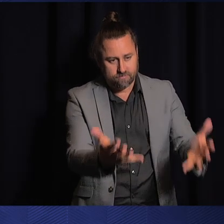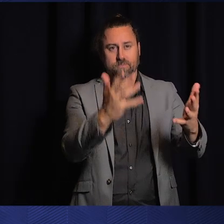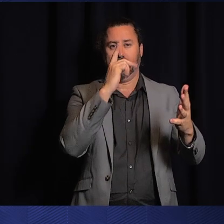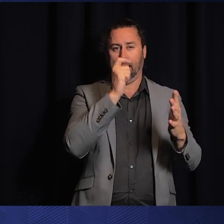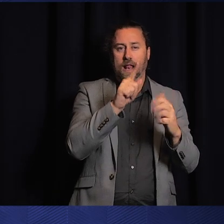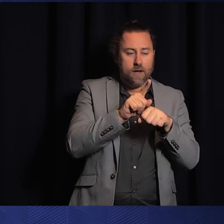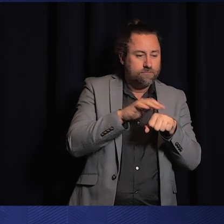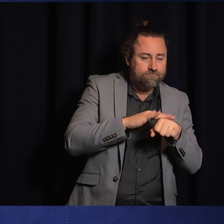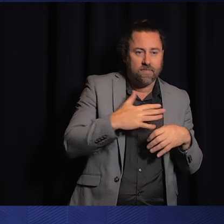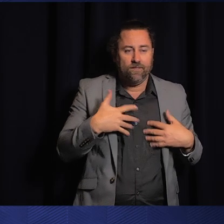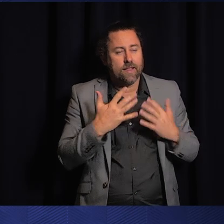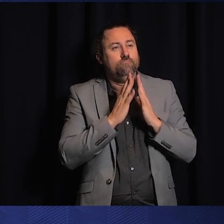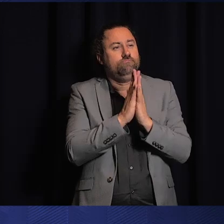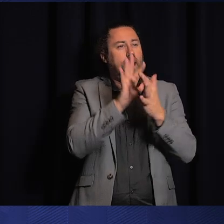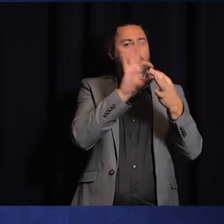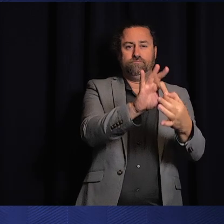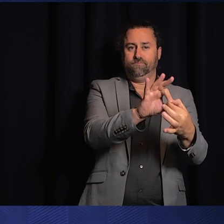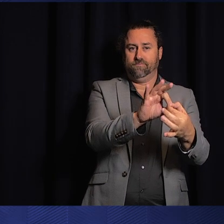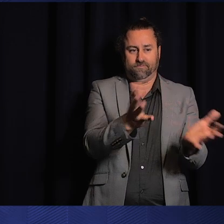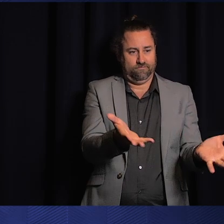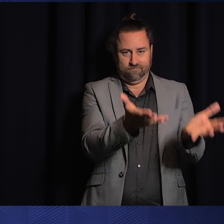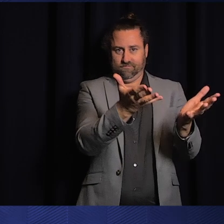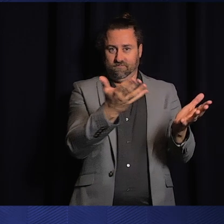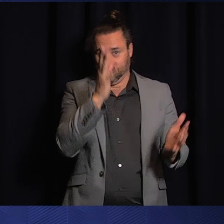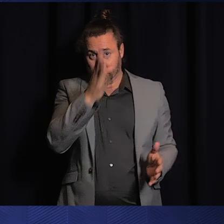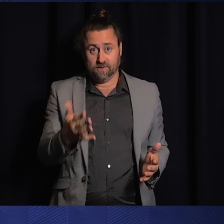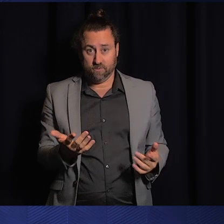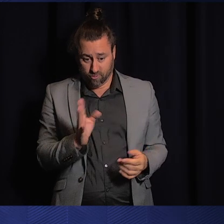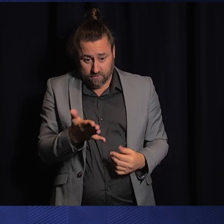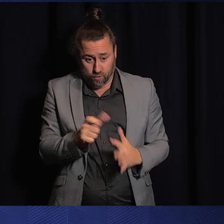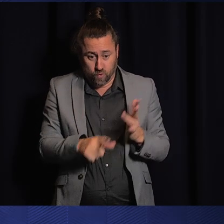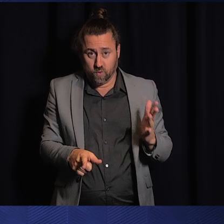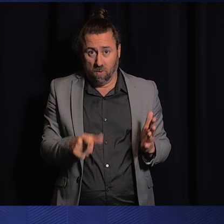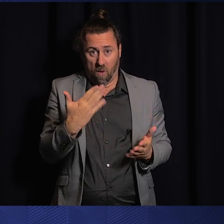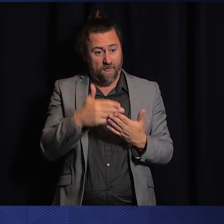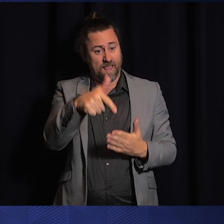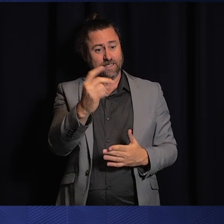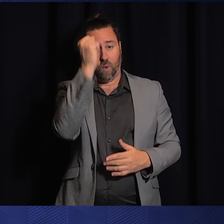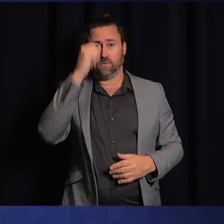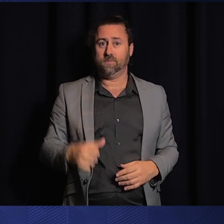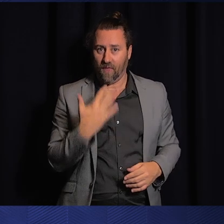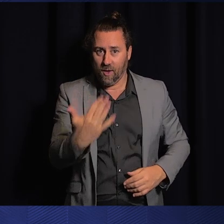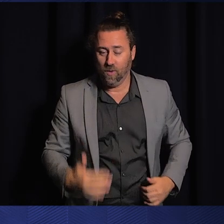that point of time of making their voice heard and actions taken. Thank you.